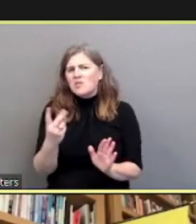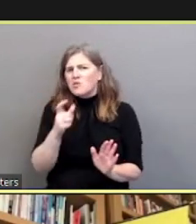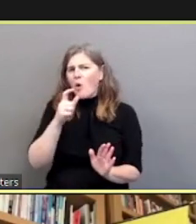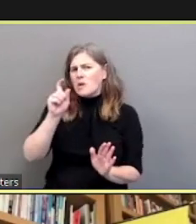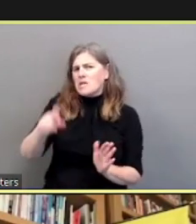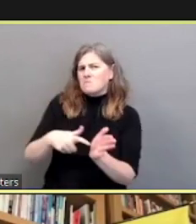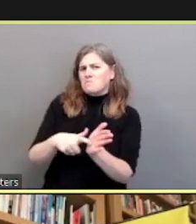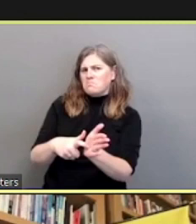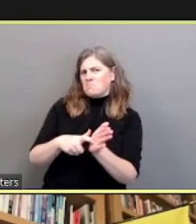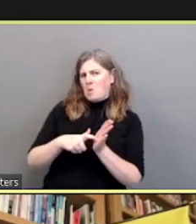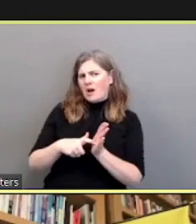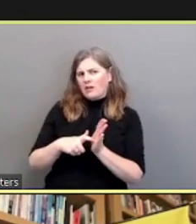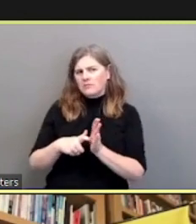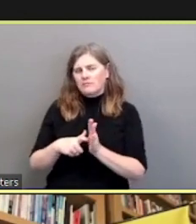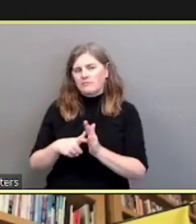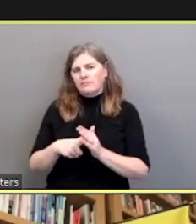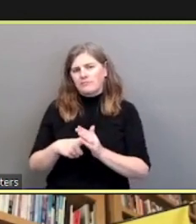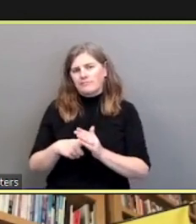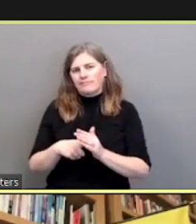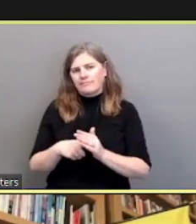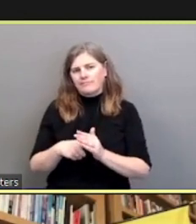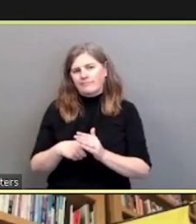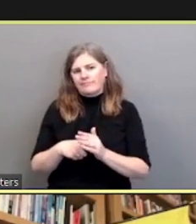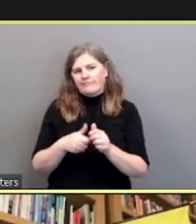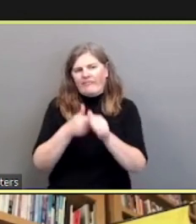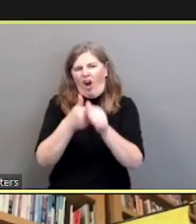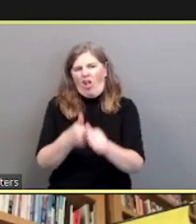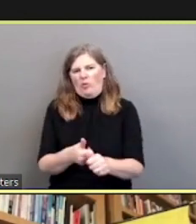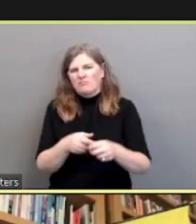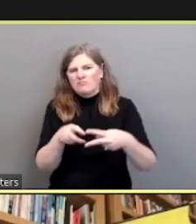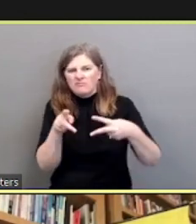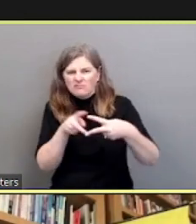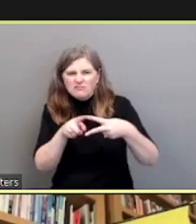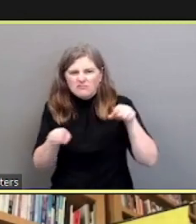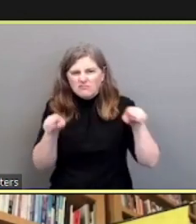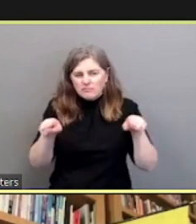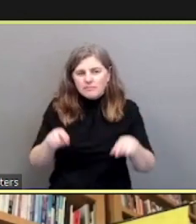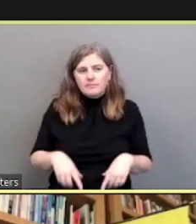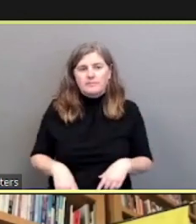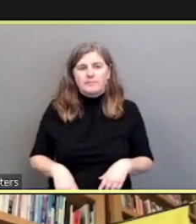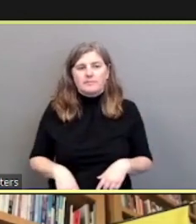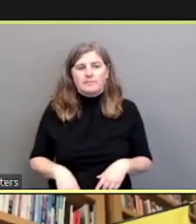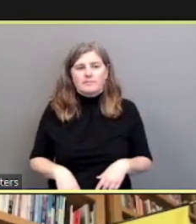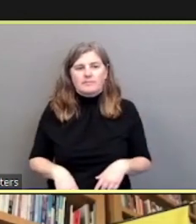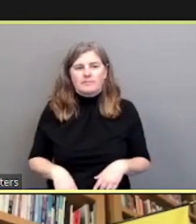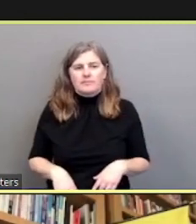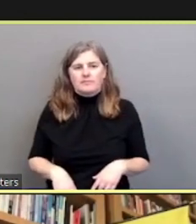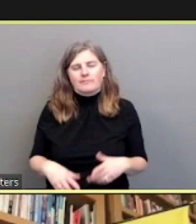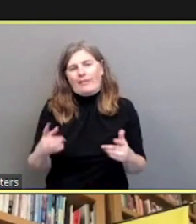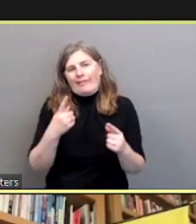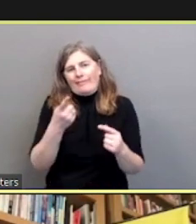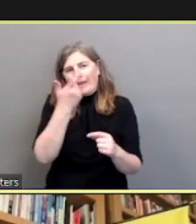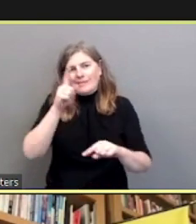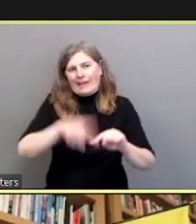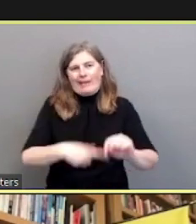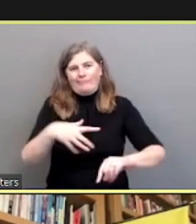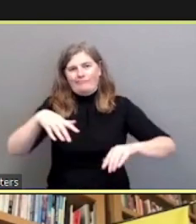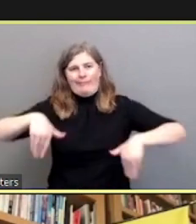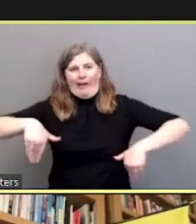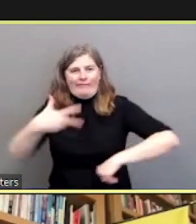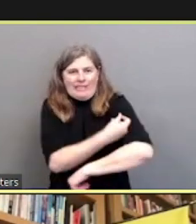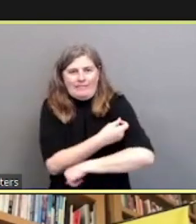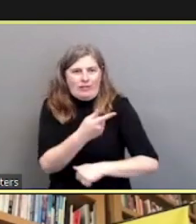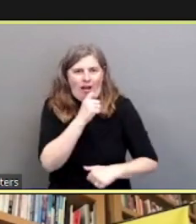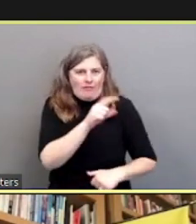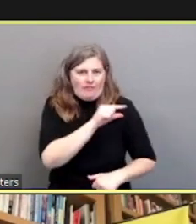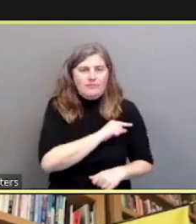to comply with these requirements. And if you're not vaccinated, you don't have an exemption, then admission is